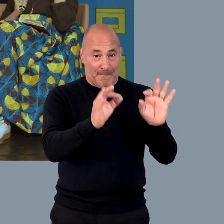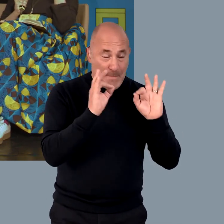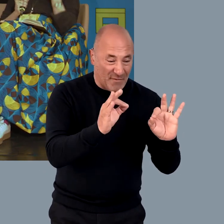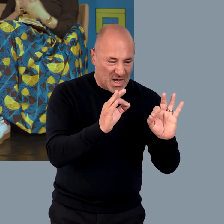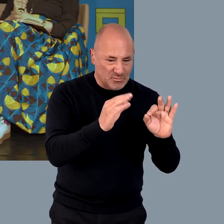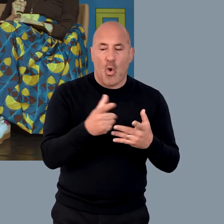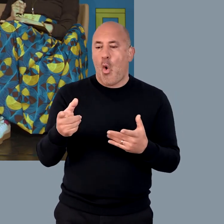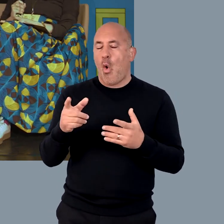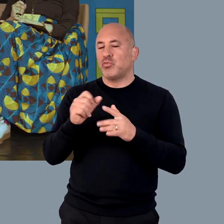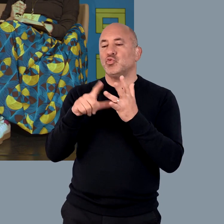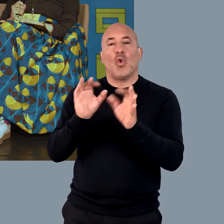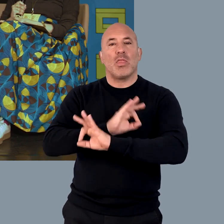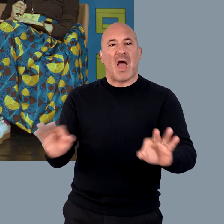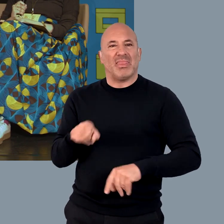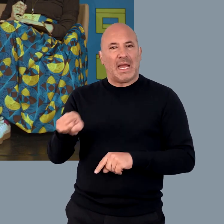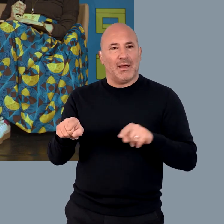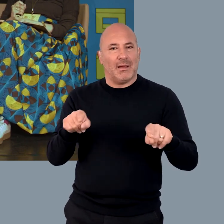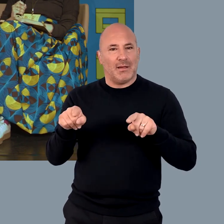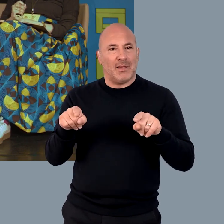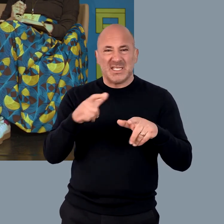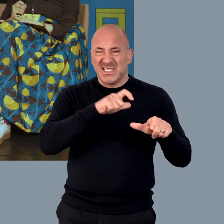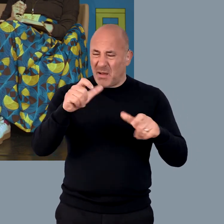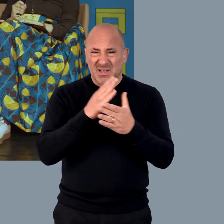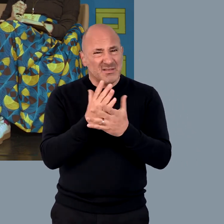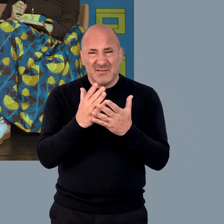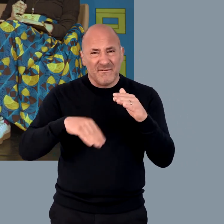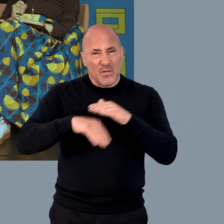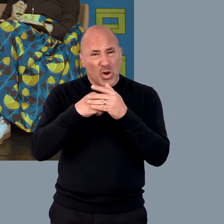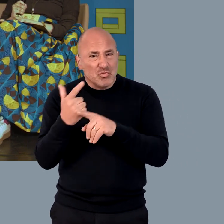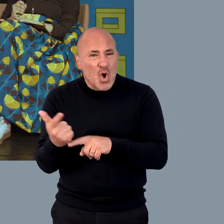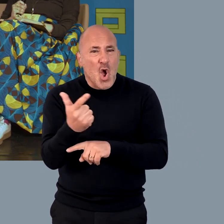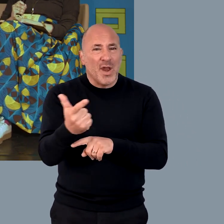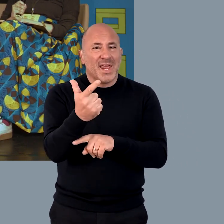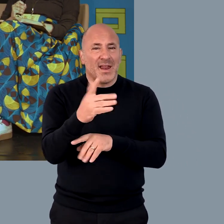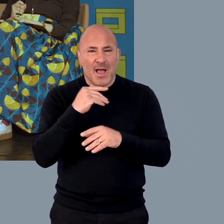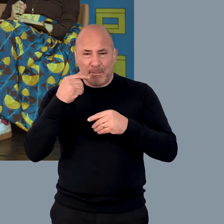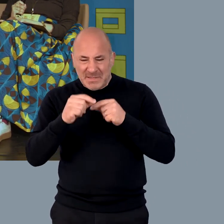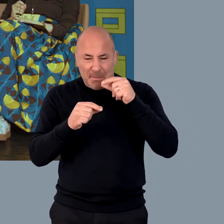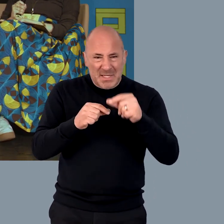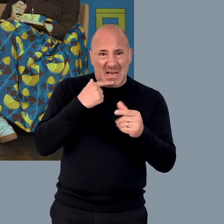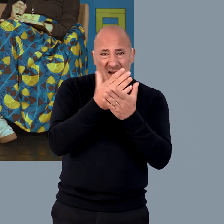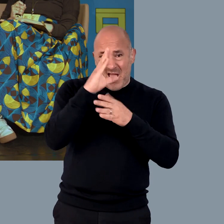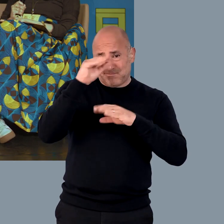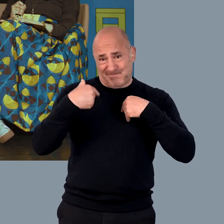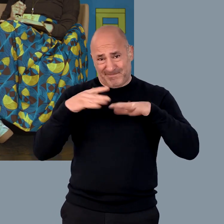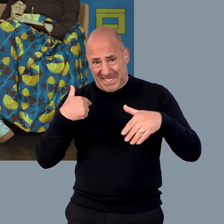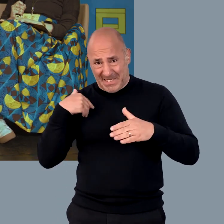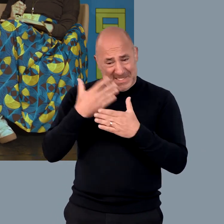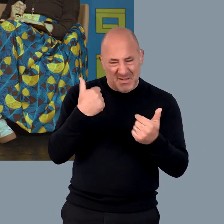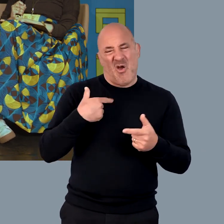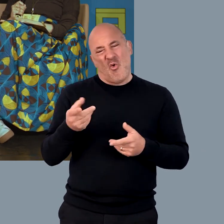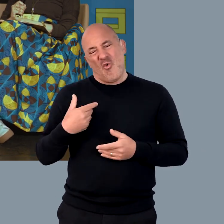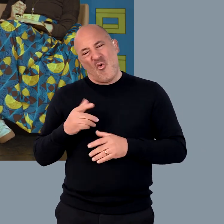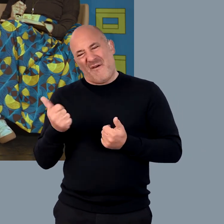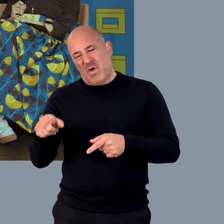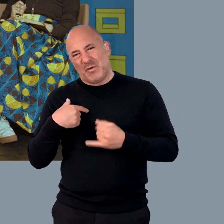it or you're not doing anything. And sustainability is 100% a journey. It's taking steps, it's being transparent about what you're doing well, what you're